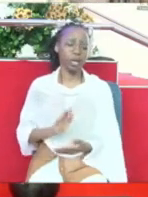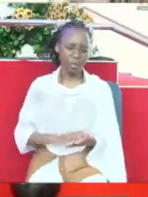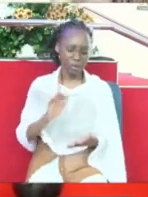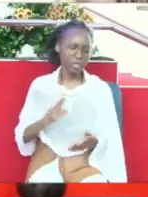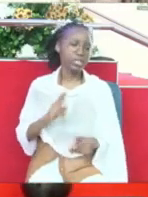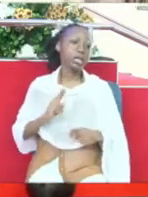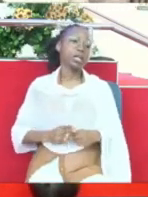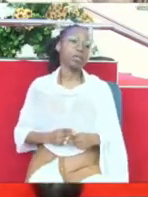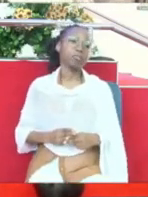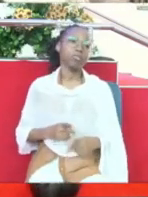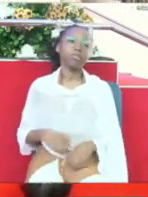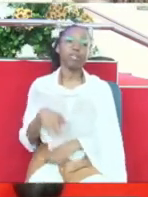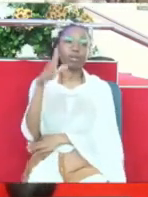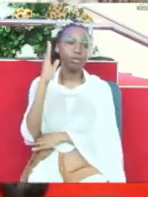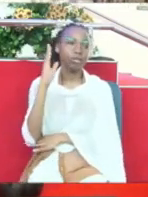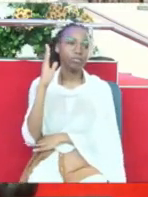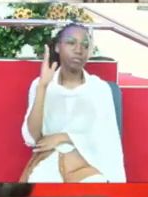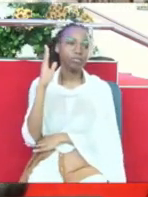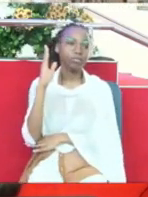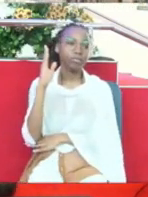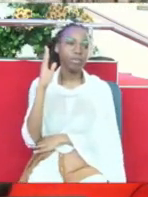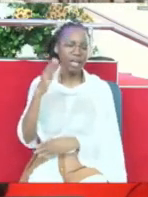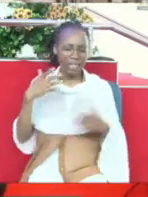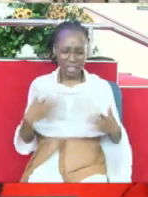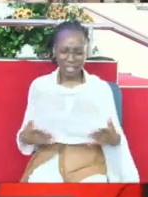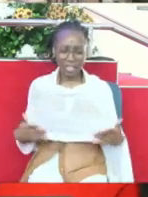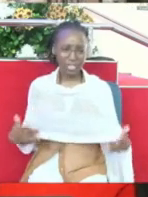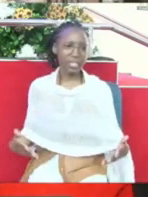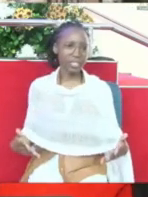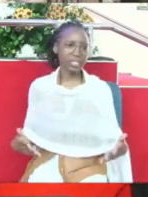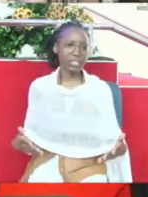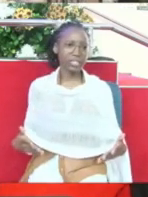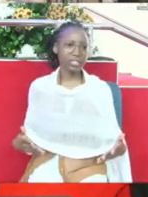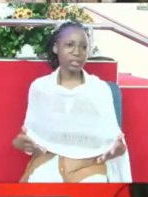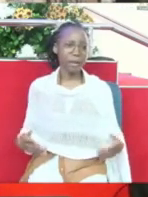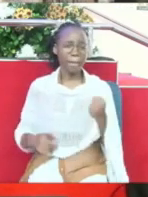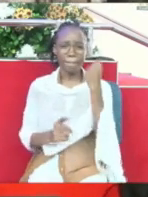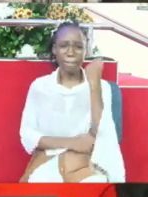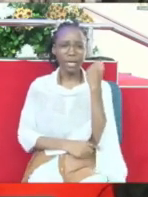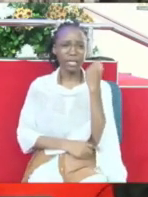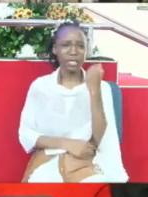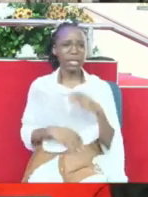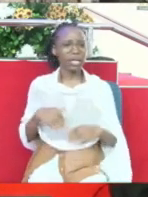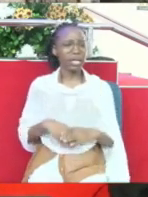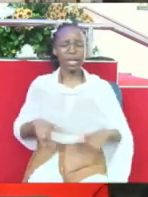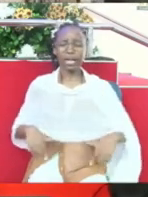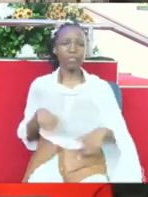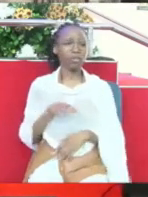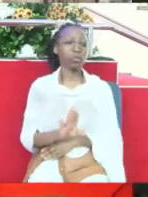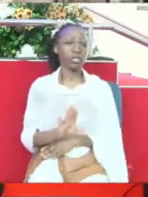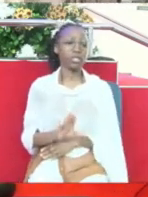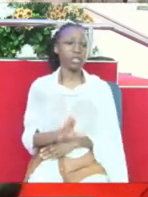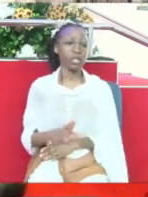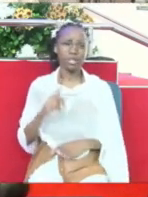It is not in order. Haifai na istahili. That someone will be unwell in your house. Kwamba mtu atakuwa mgonjwa kwa nyumba yako. Having